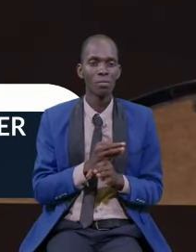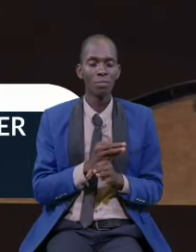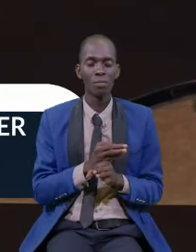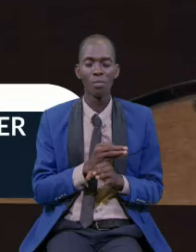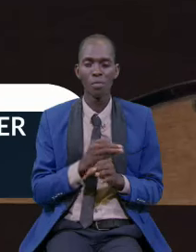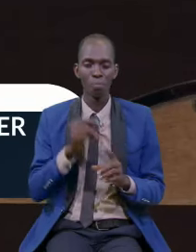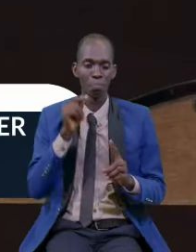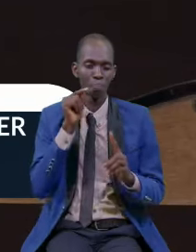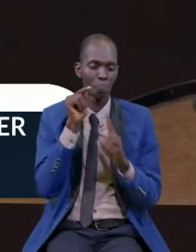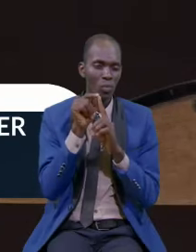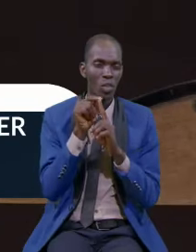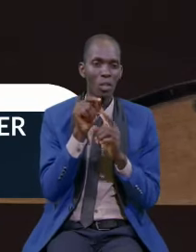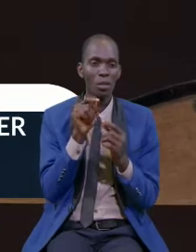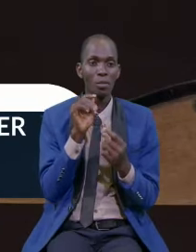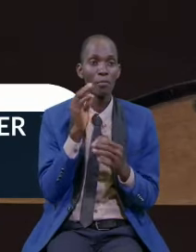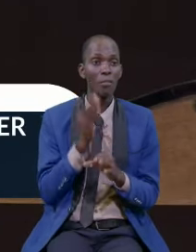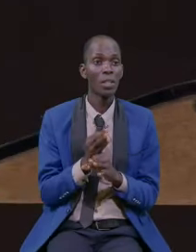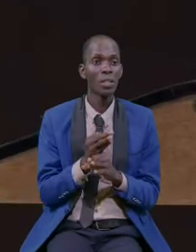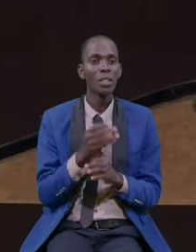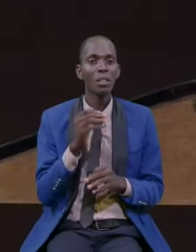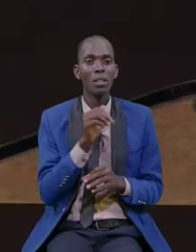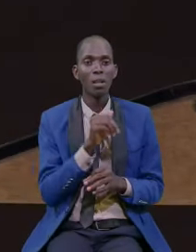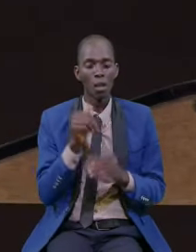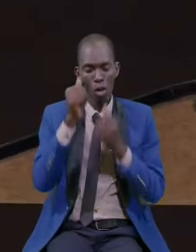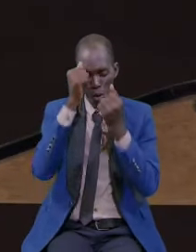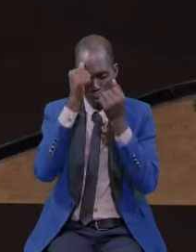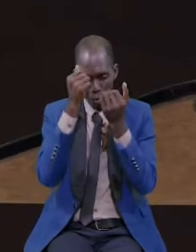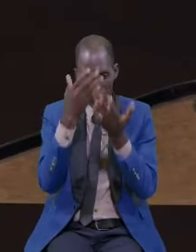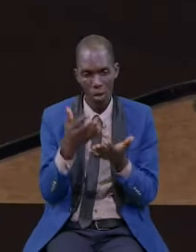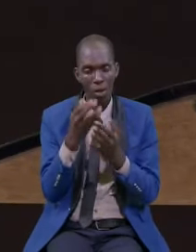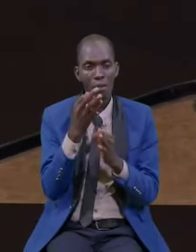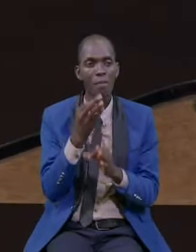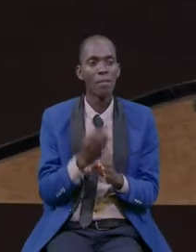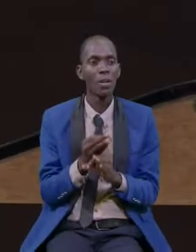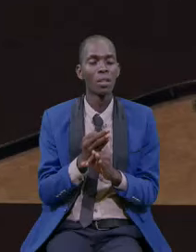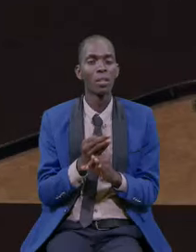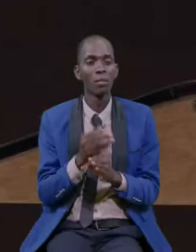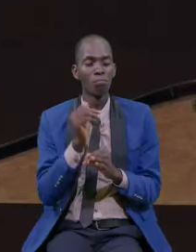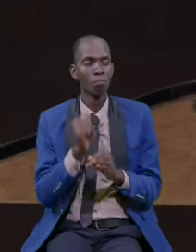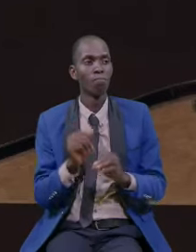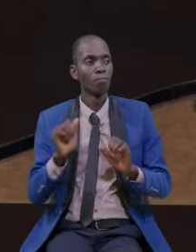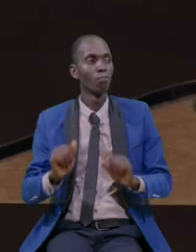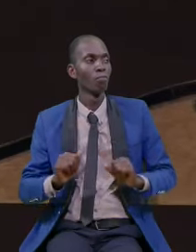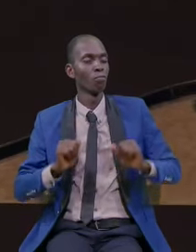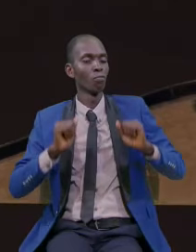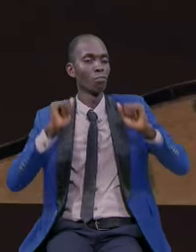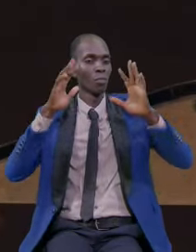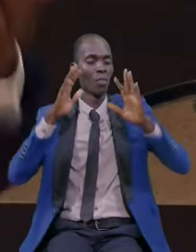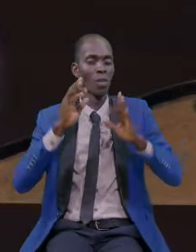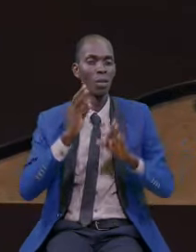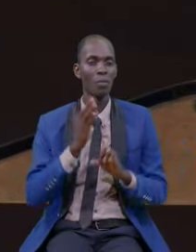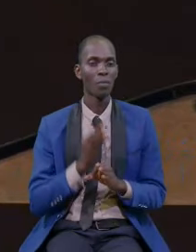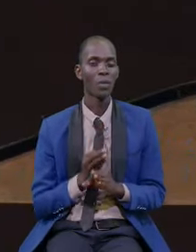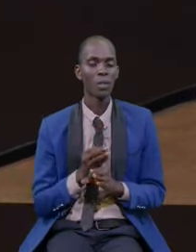decisive faith, obedient faith, submissive, surrendered faith,